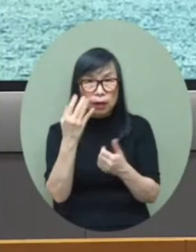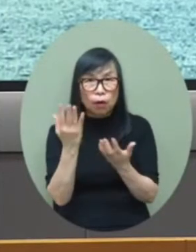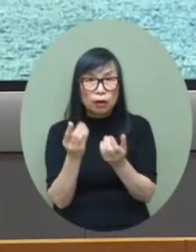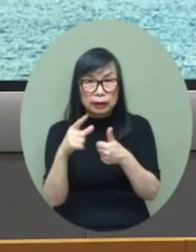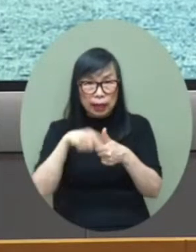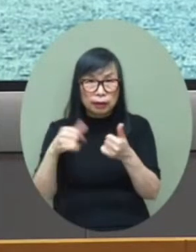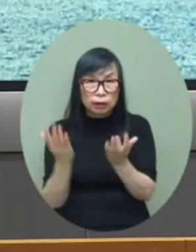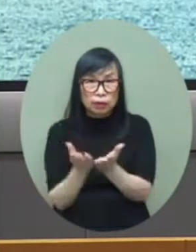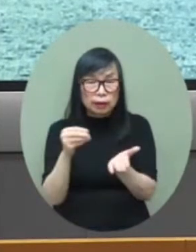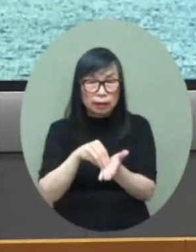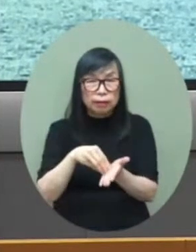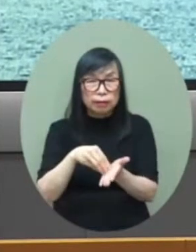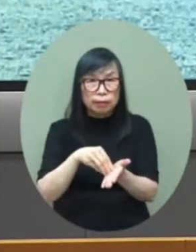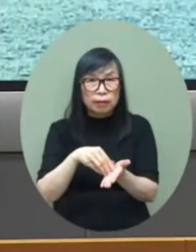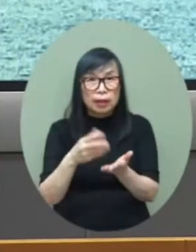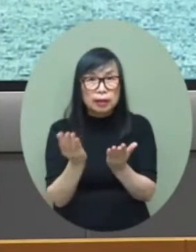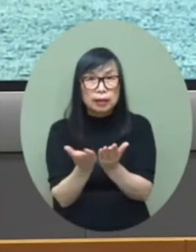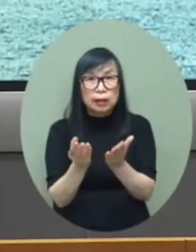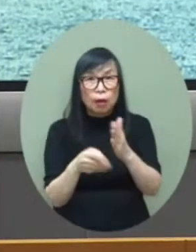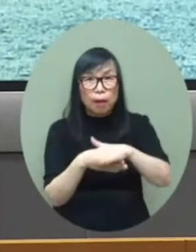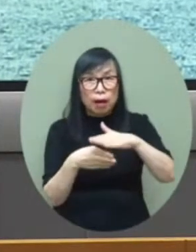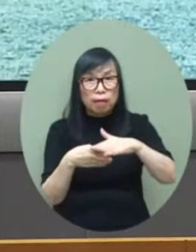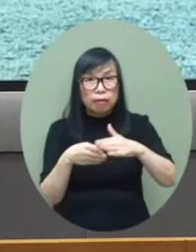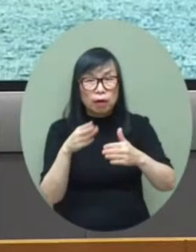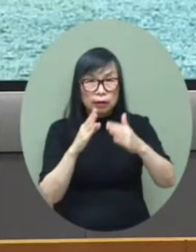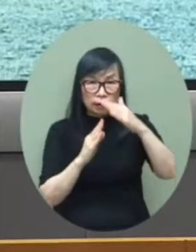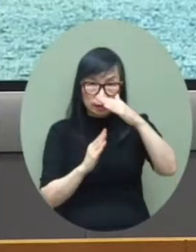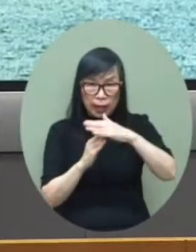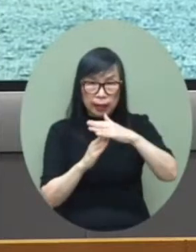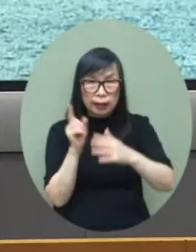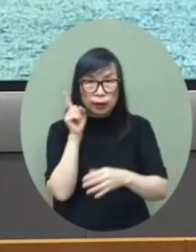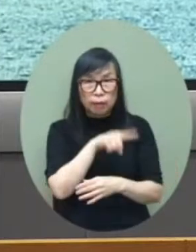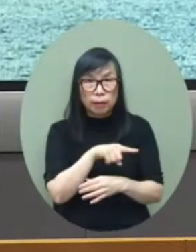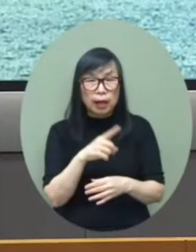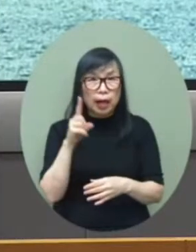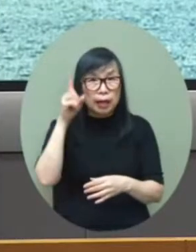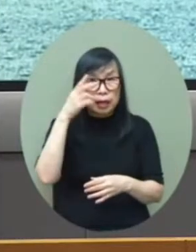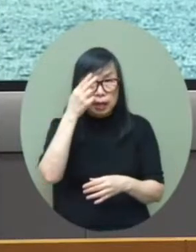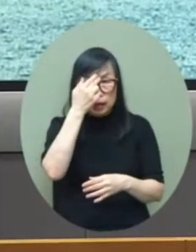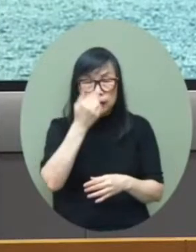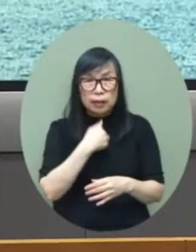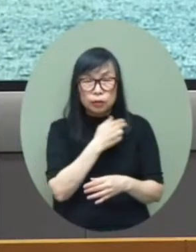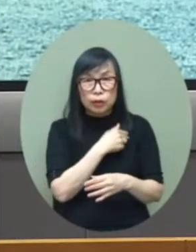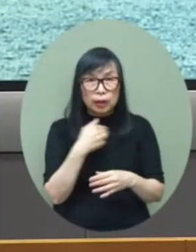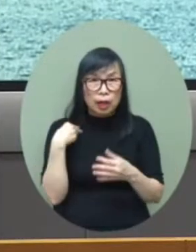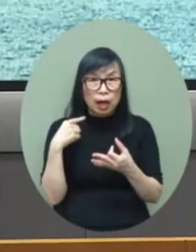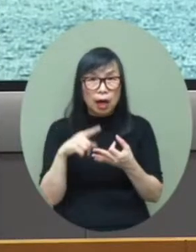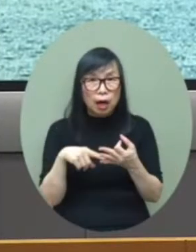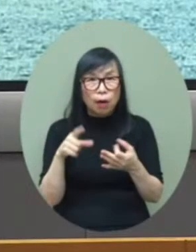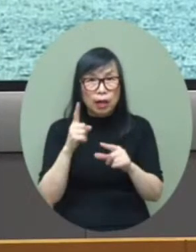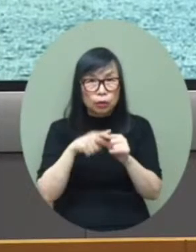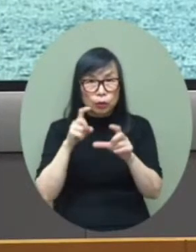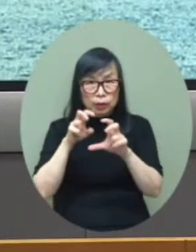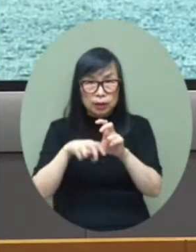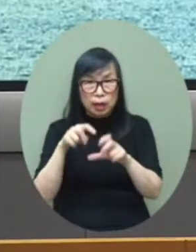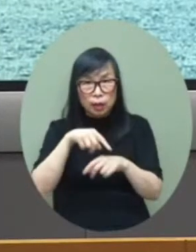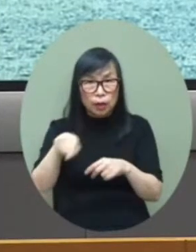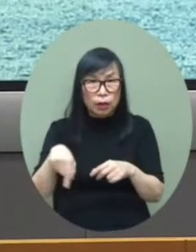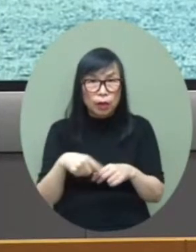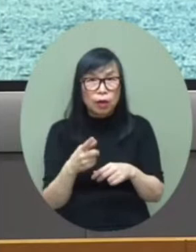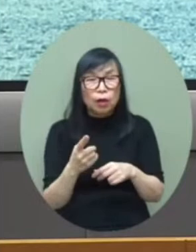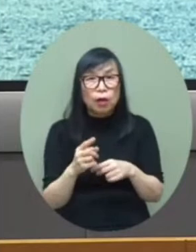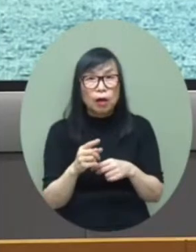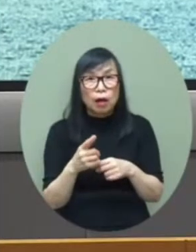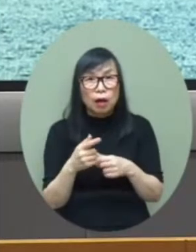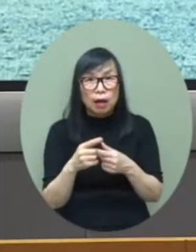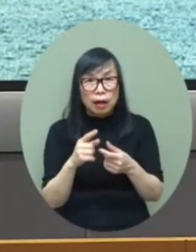K24B, 23 students confirmed. This class should be suspended for 1 week. In Central